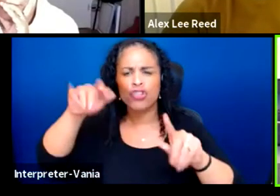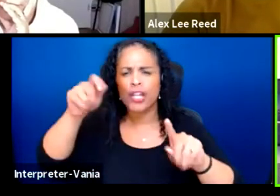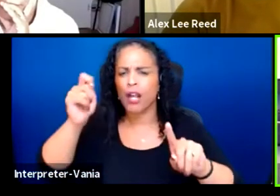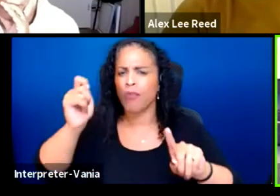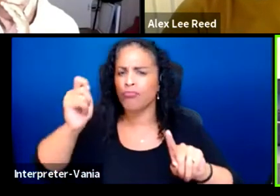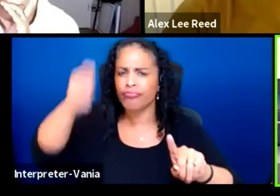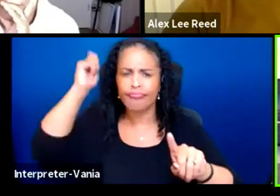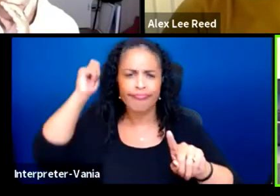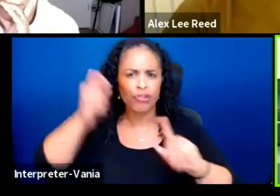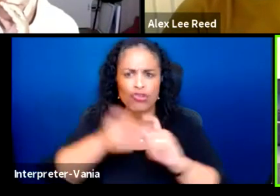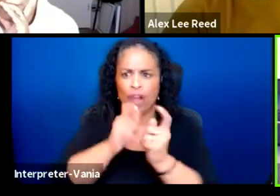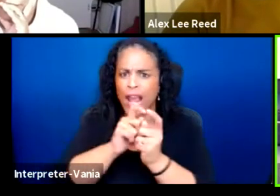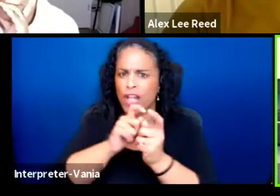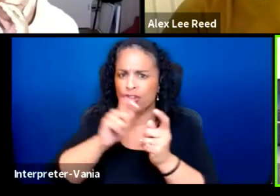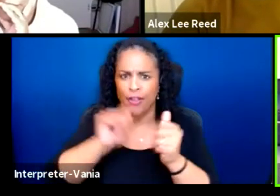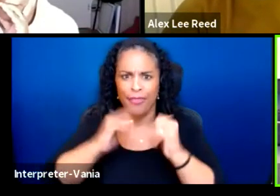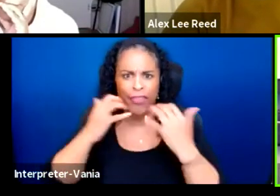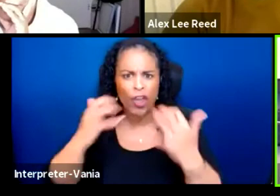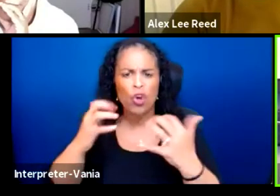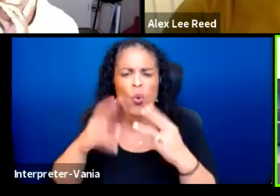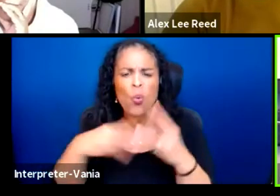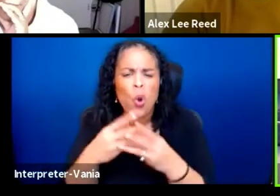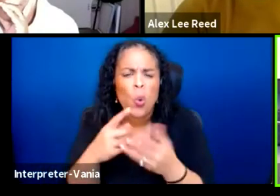world, what would we create?